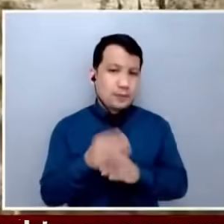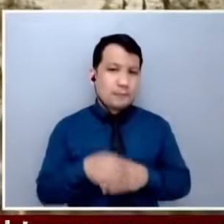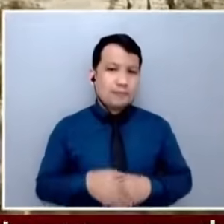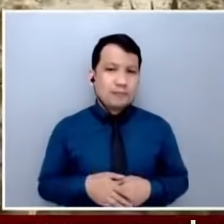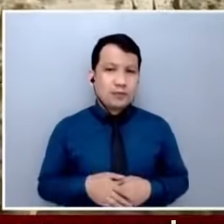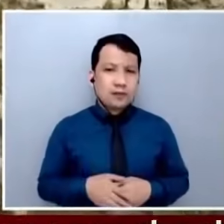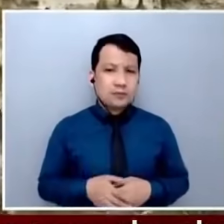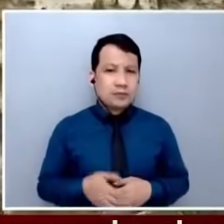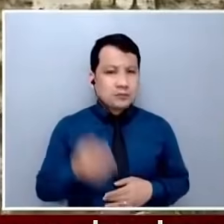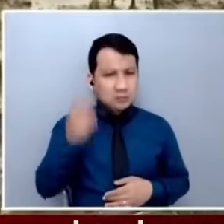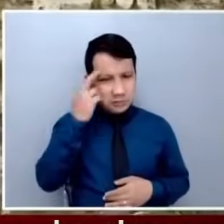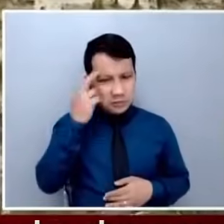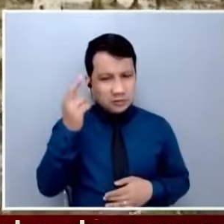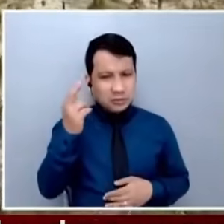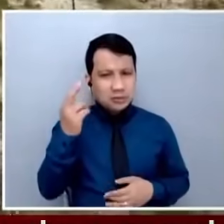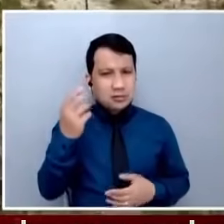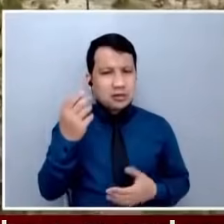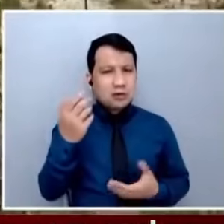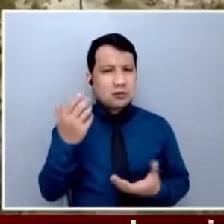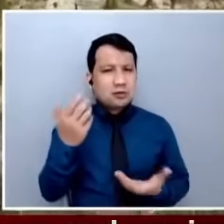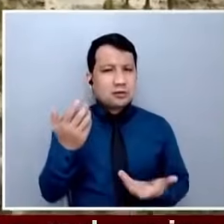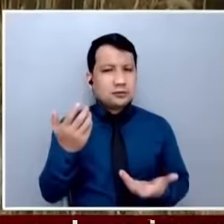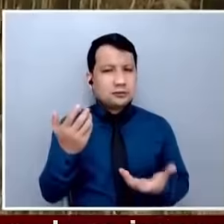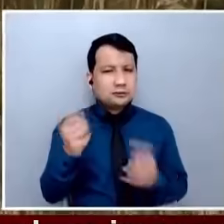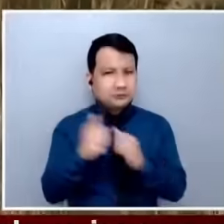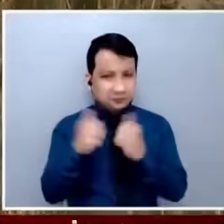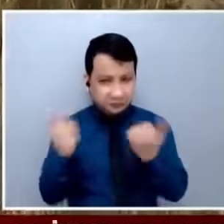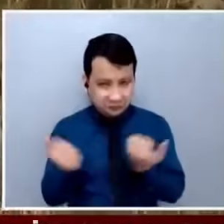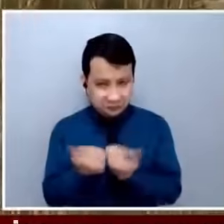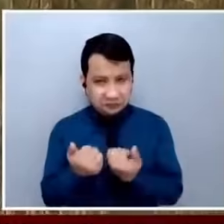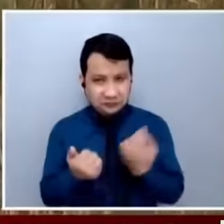realize the carbon neutral society.